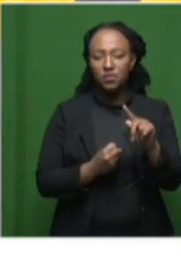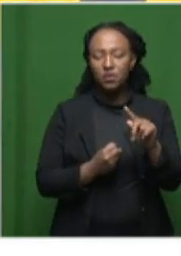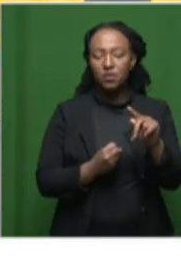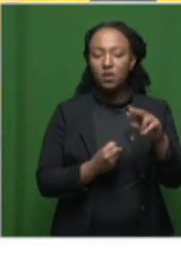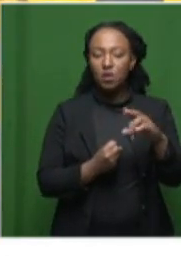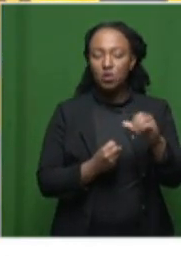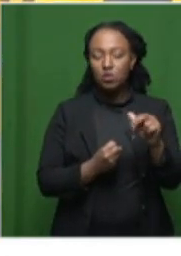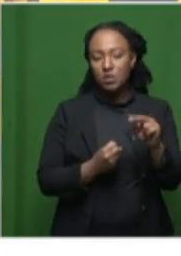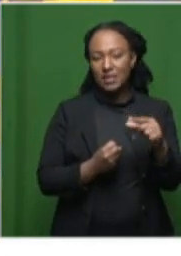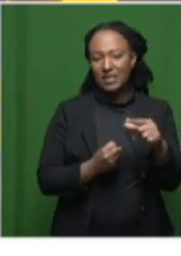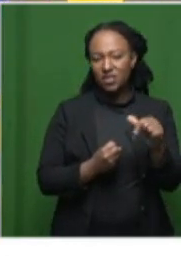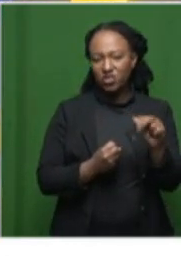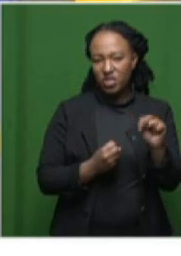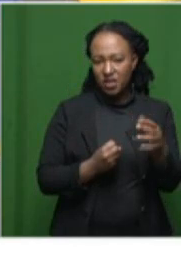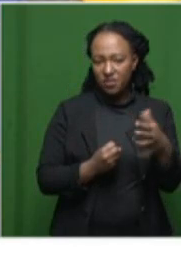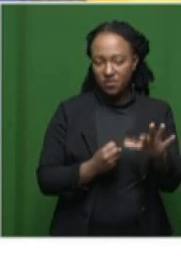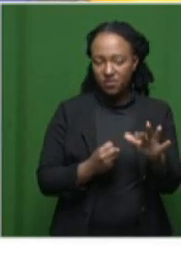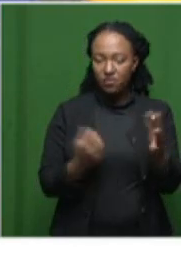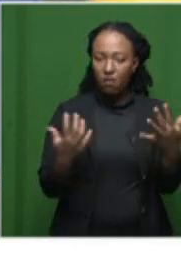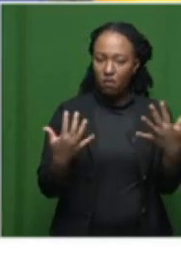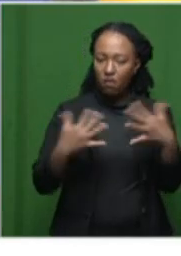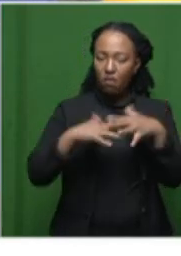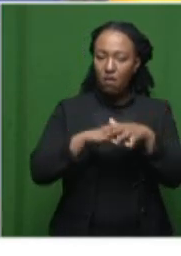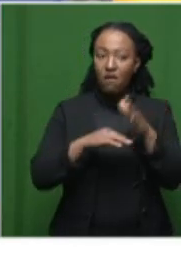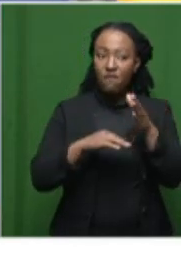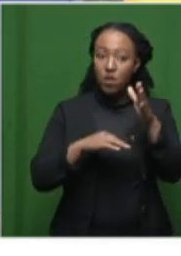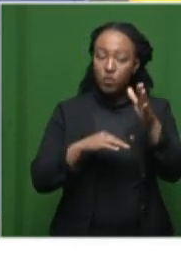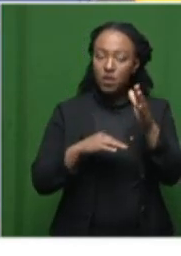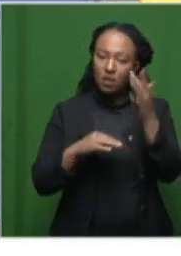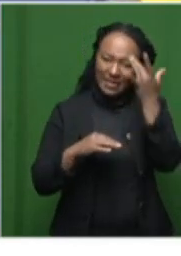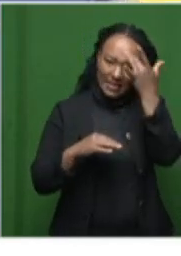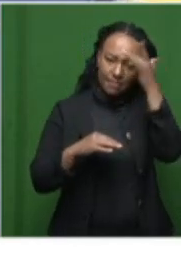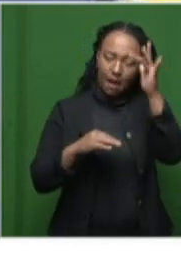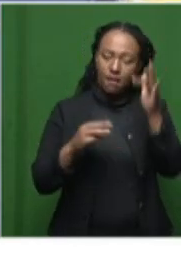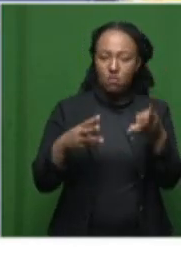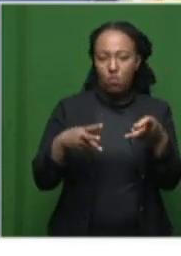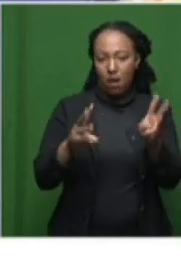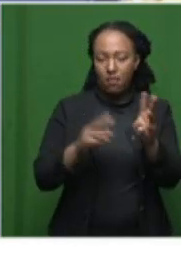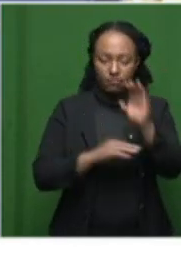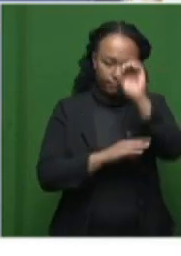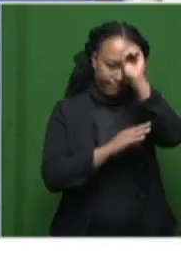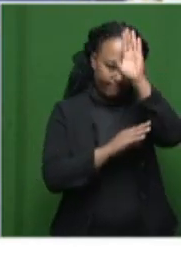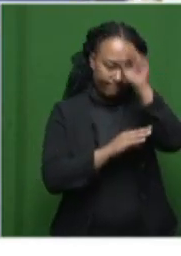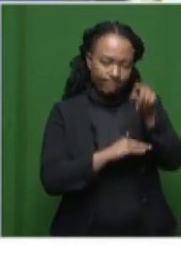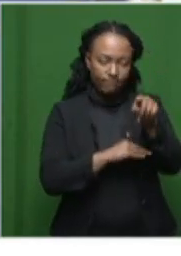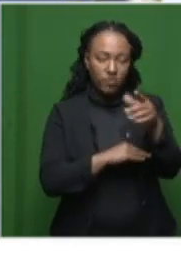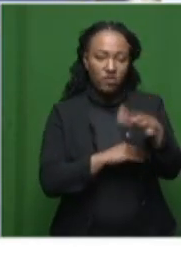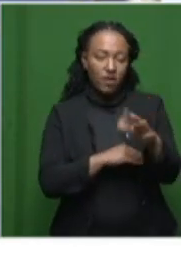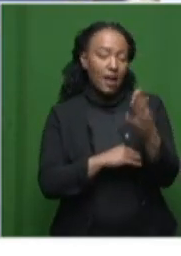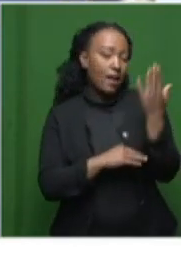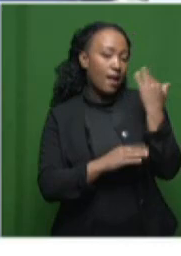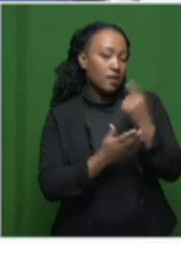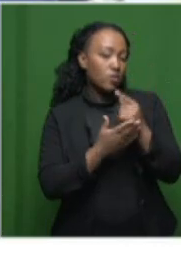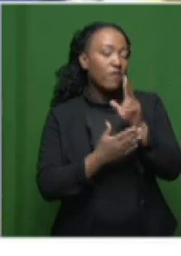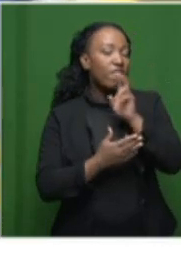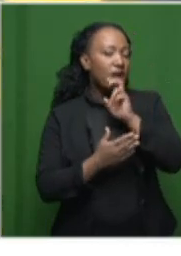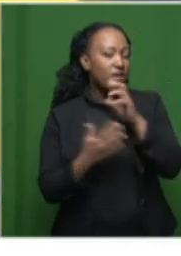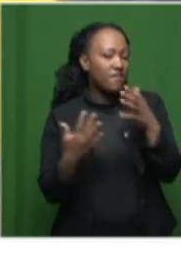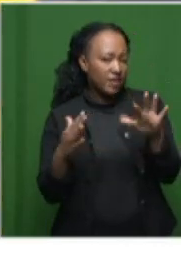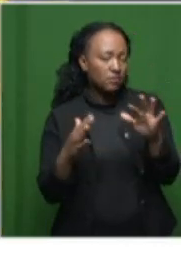it's really a culmination of all the efforts in our Future Smart Mining program that we've been going, and we've launched last week Friday, as you